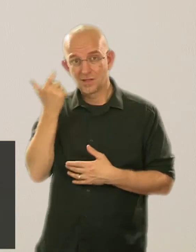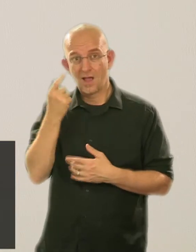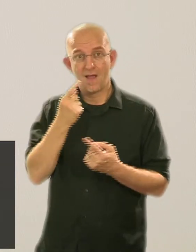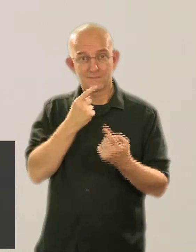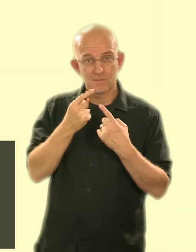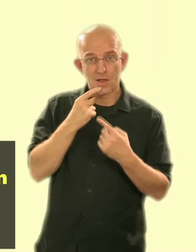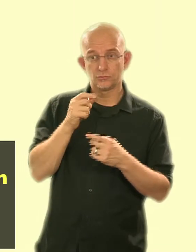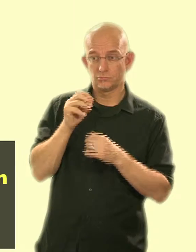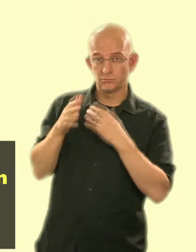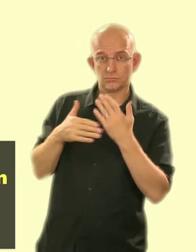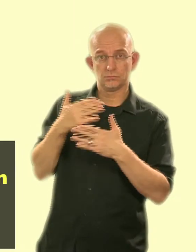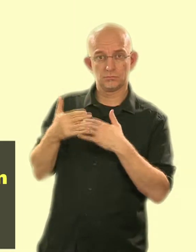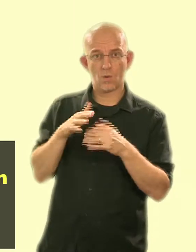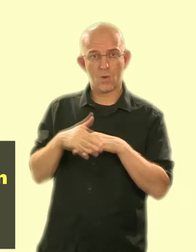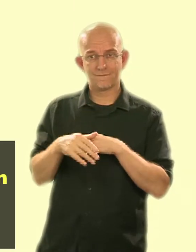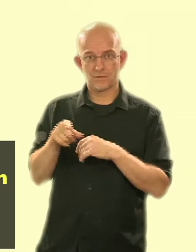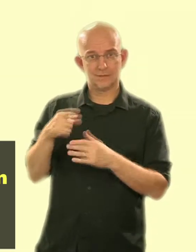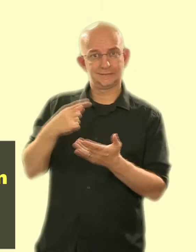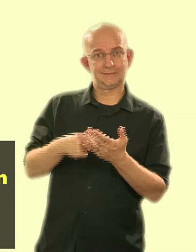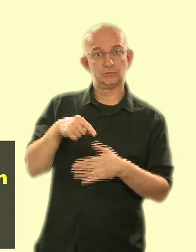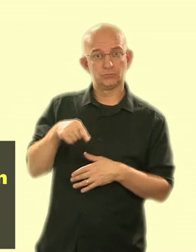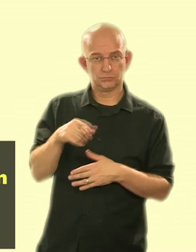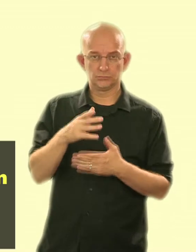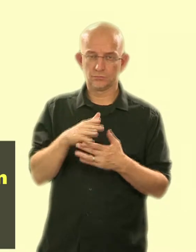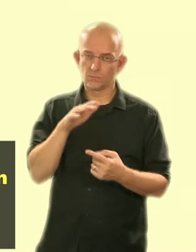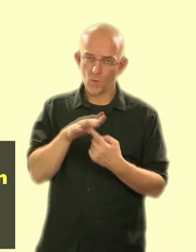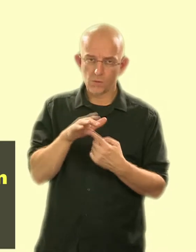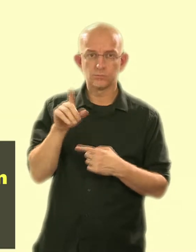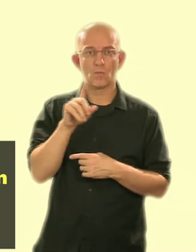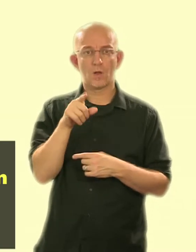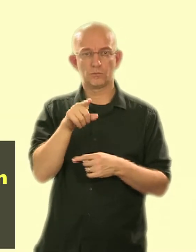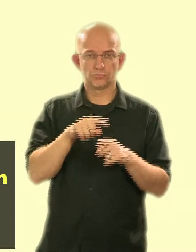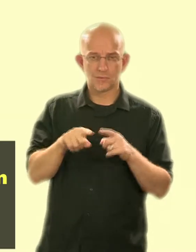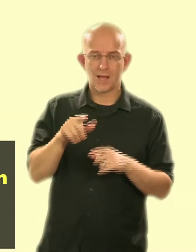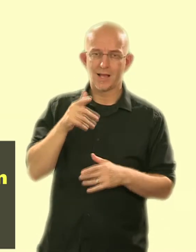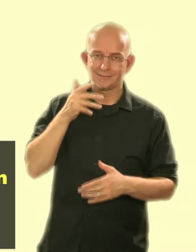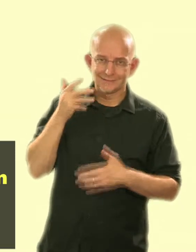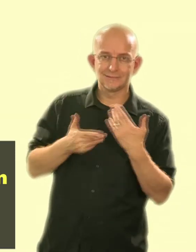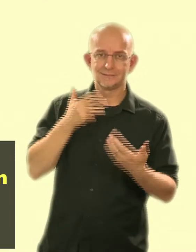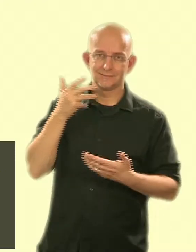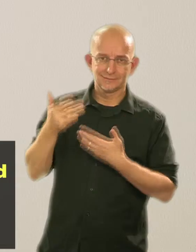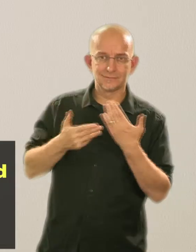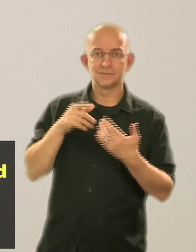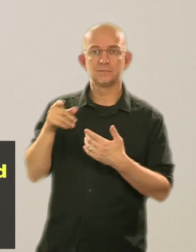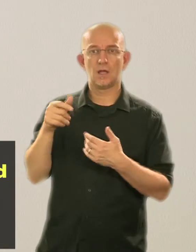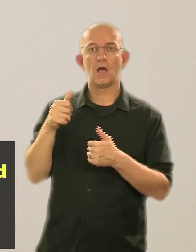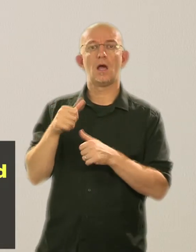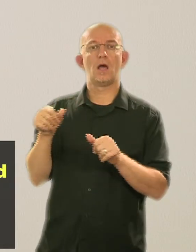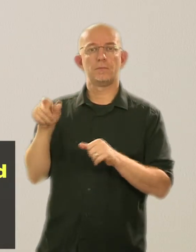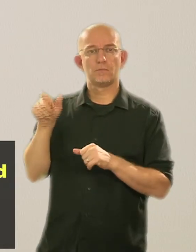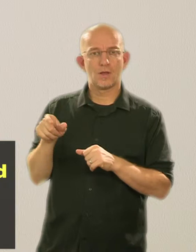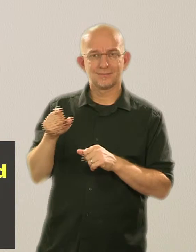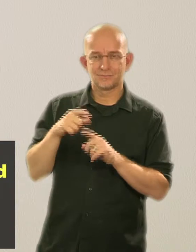areas. 1. Can the person understand information about the specific decision? It is